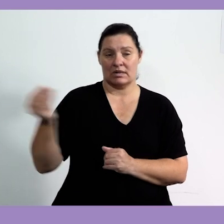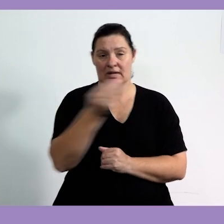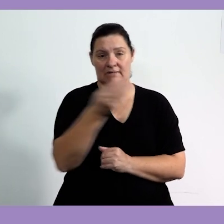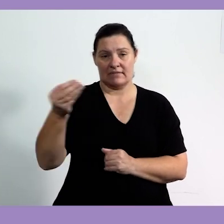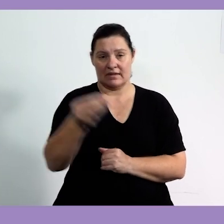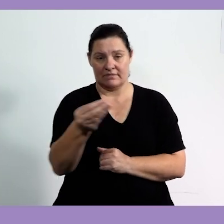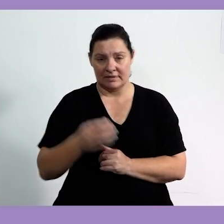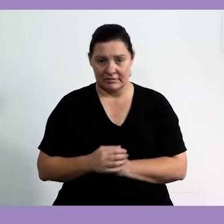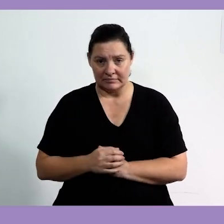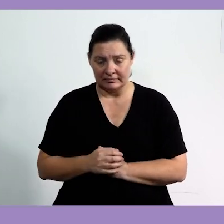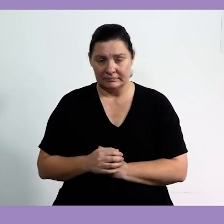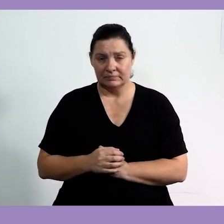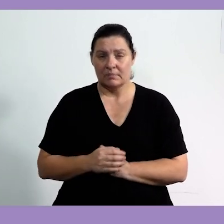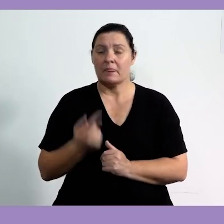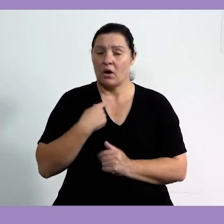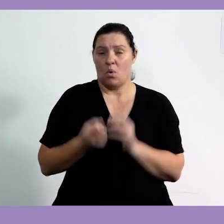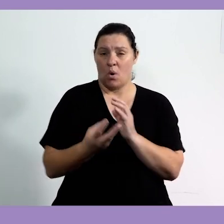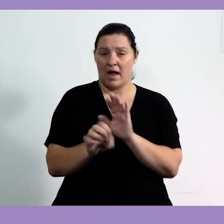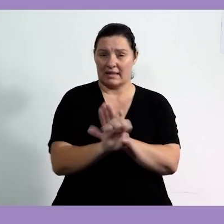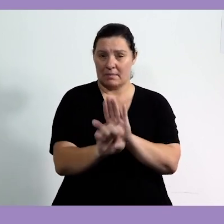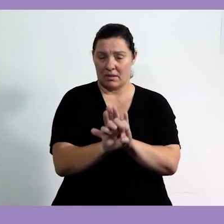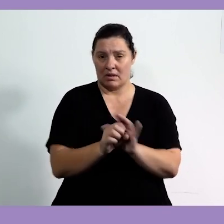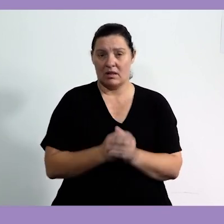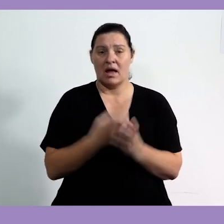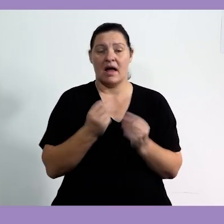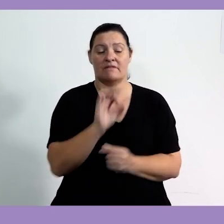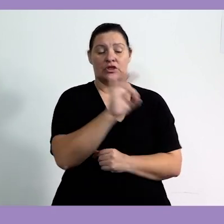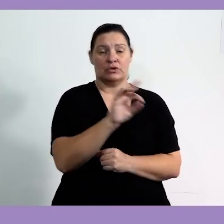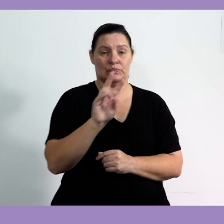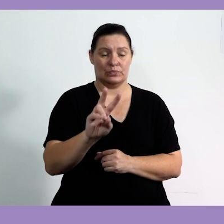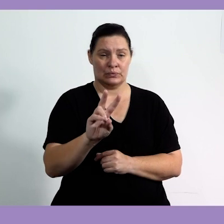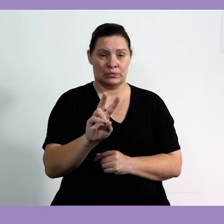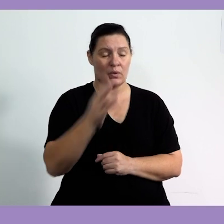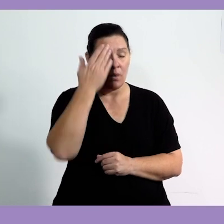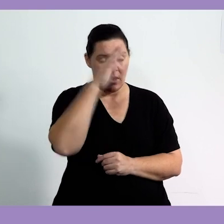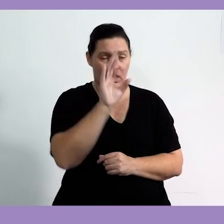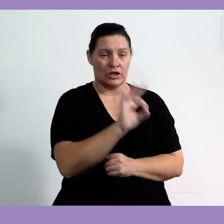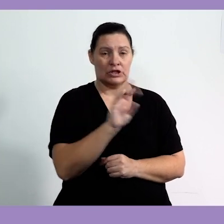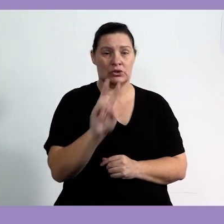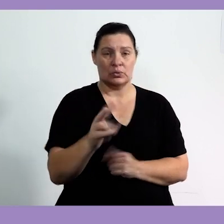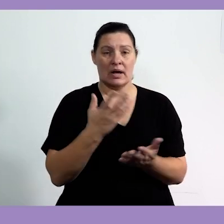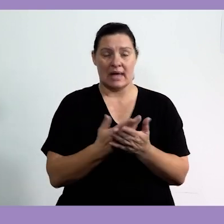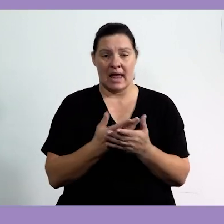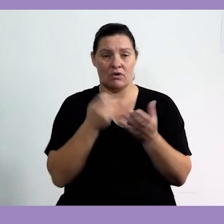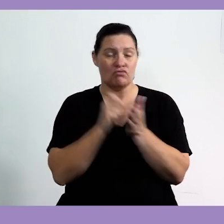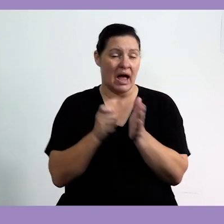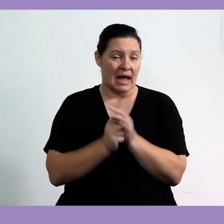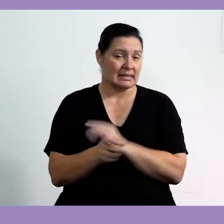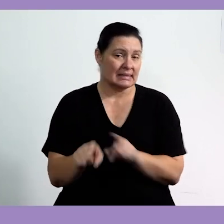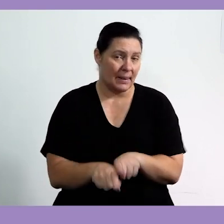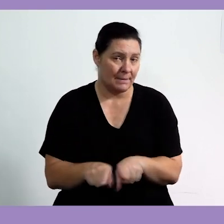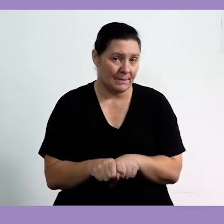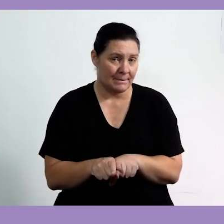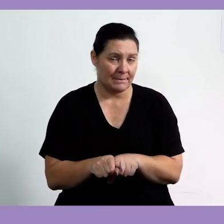exponent. Let's look at an example here. Now, if I have 32, we know that 32 can be